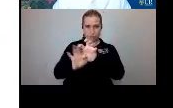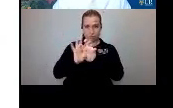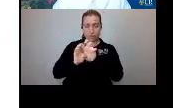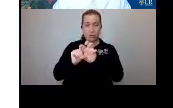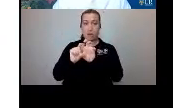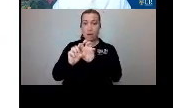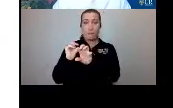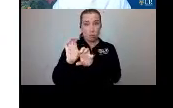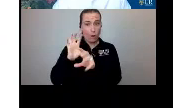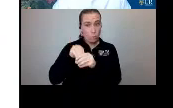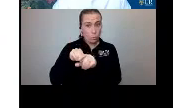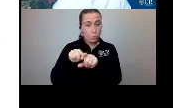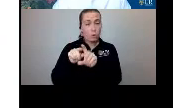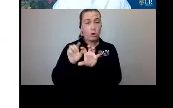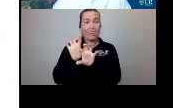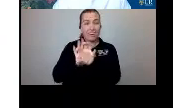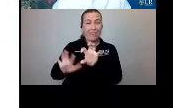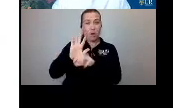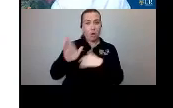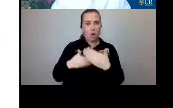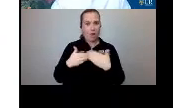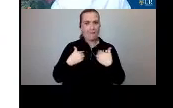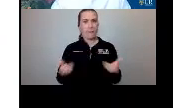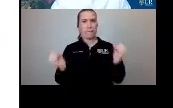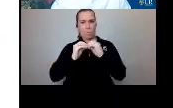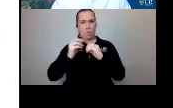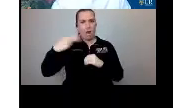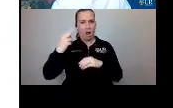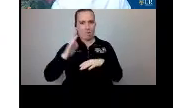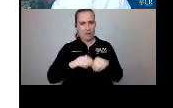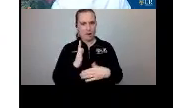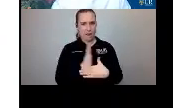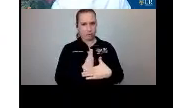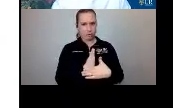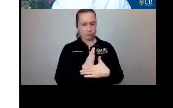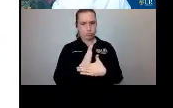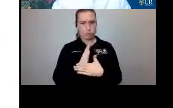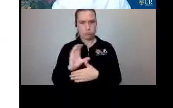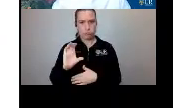Monroe County, has a higher than average rate of lung cancer mortality.